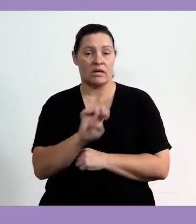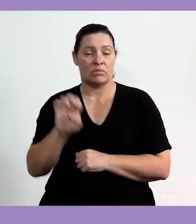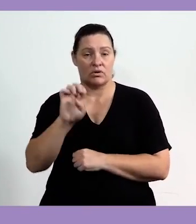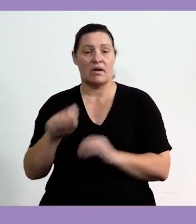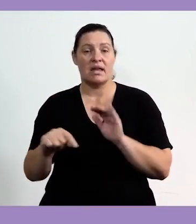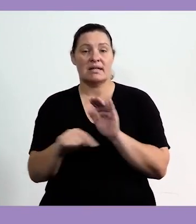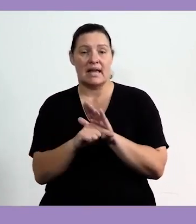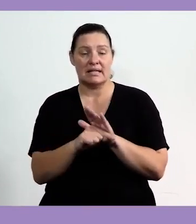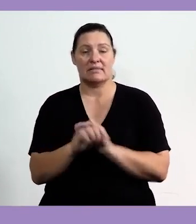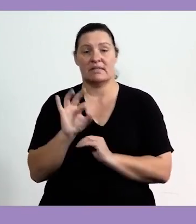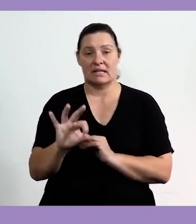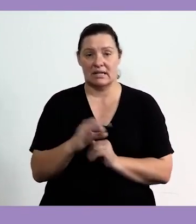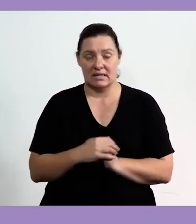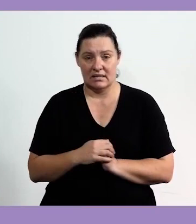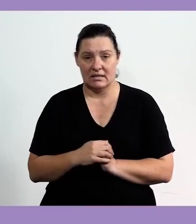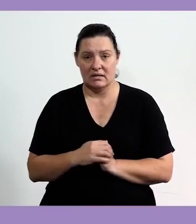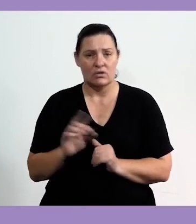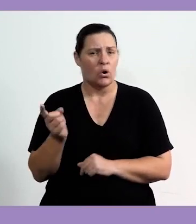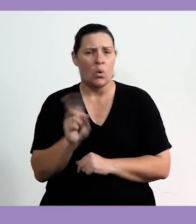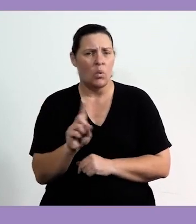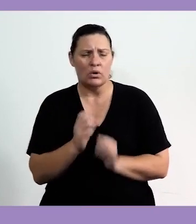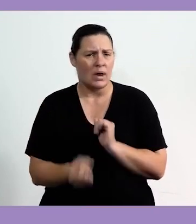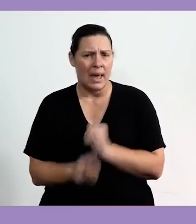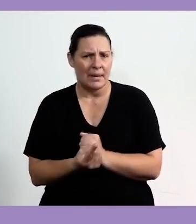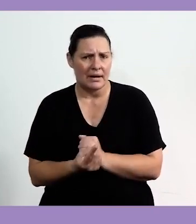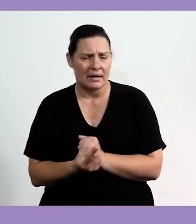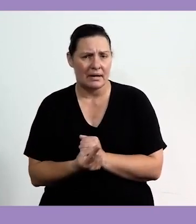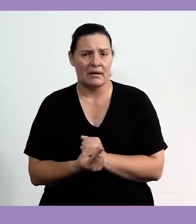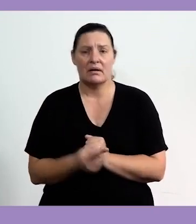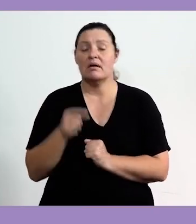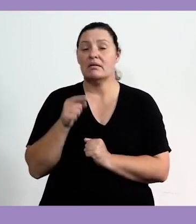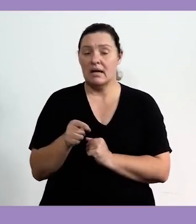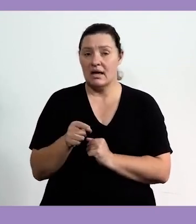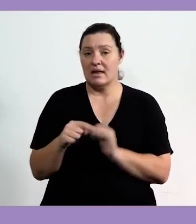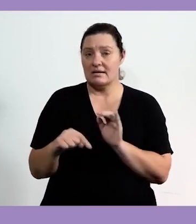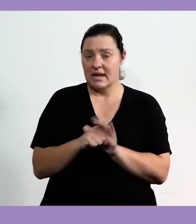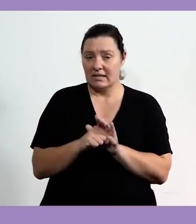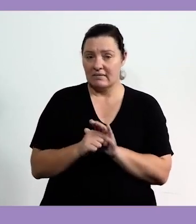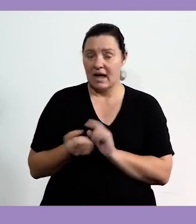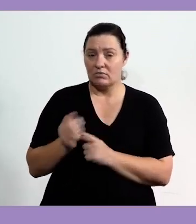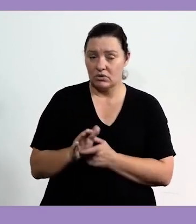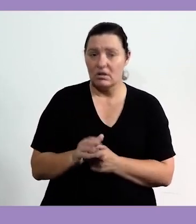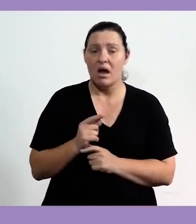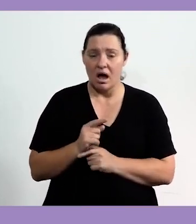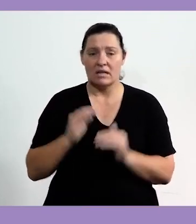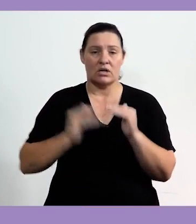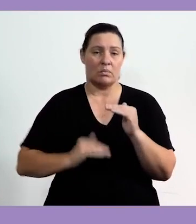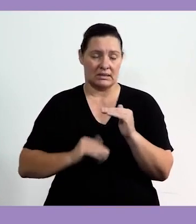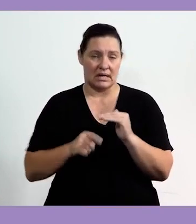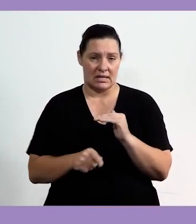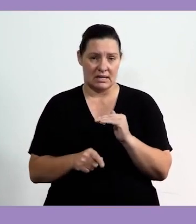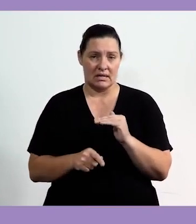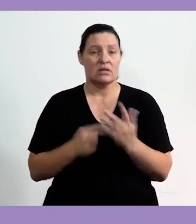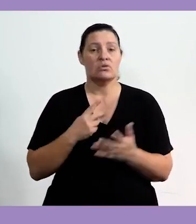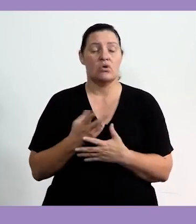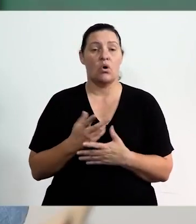divided by 4 to the exponent of negative 3. So what is going to happen here? The negative exponent is already